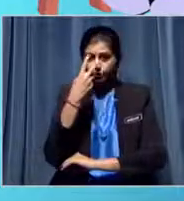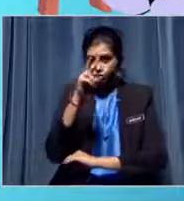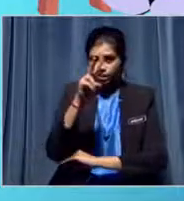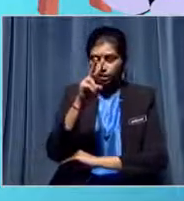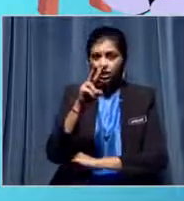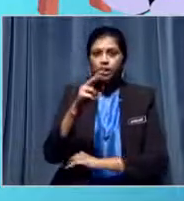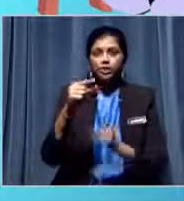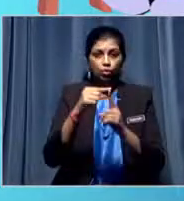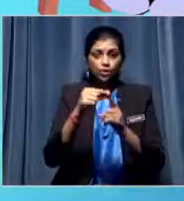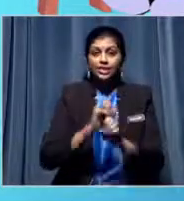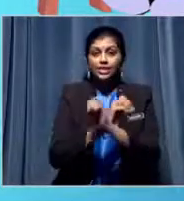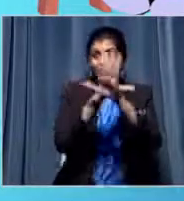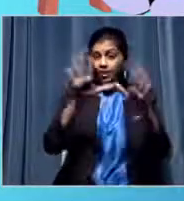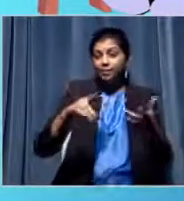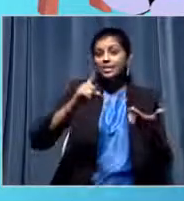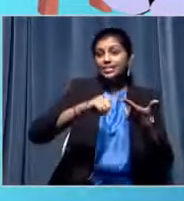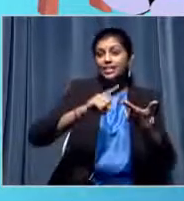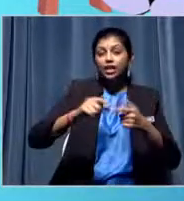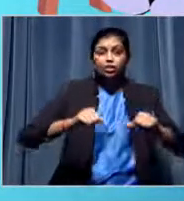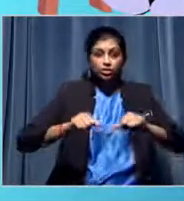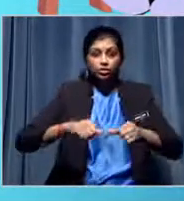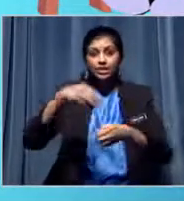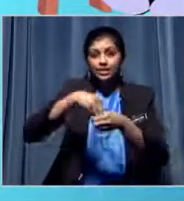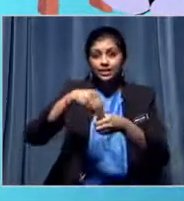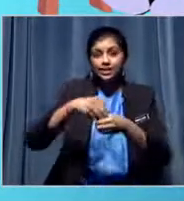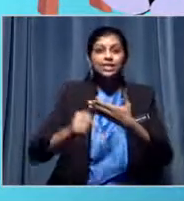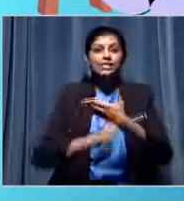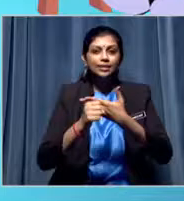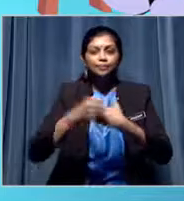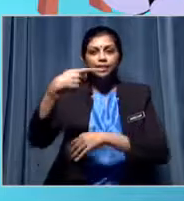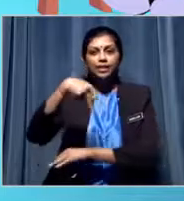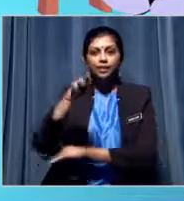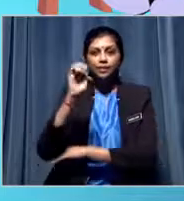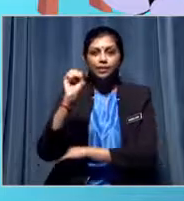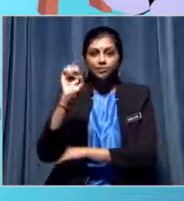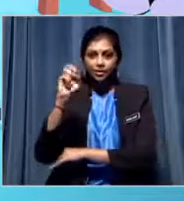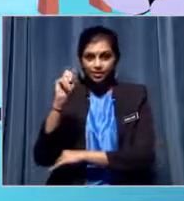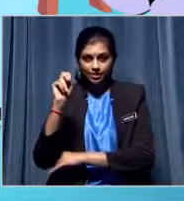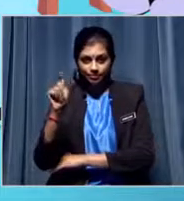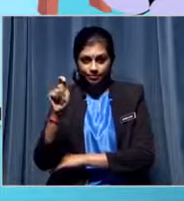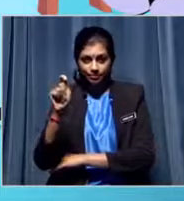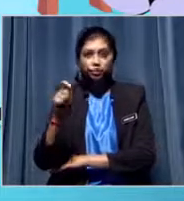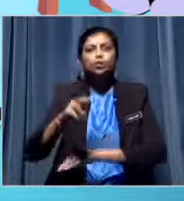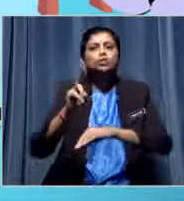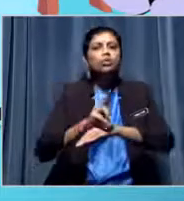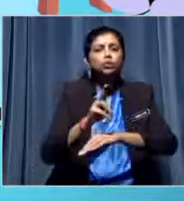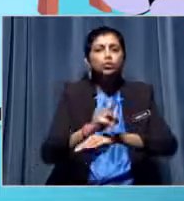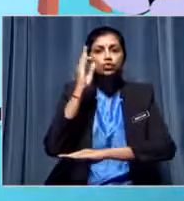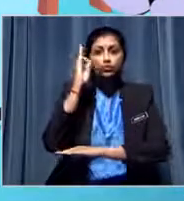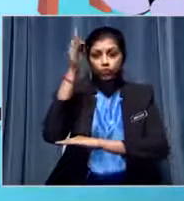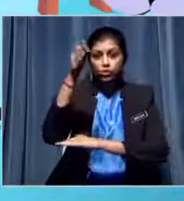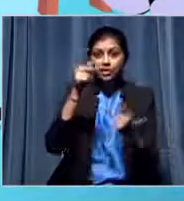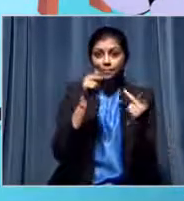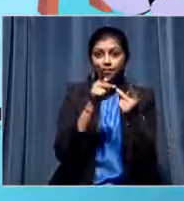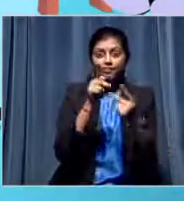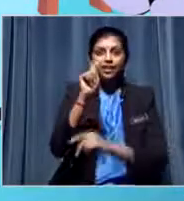the second action here is in the simple present. We also use future perfect tense